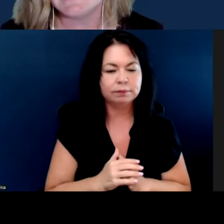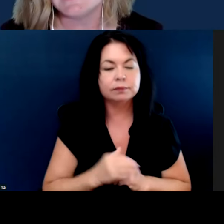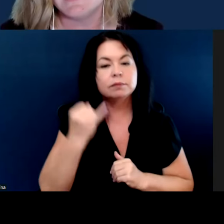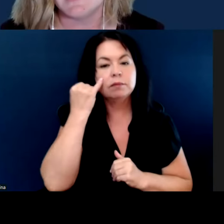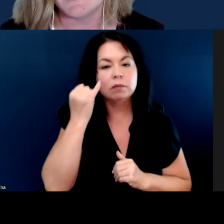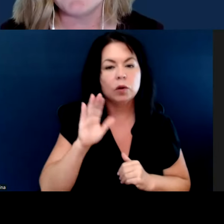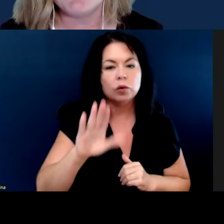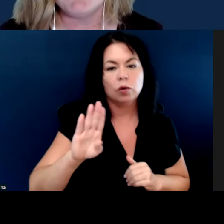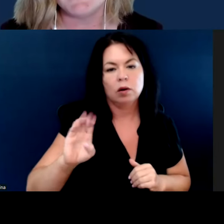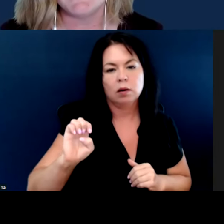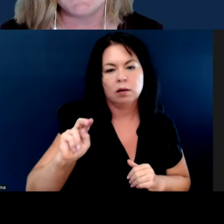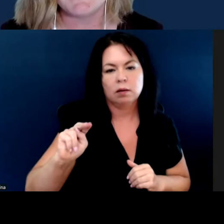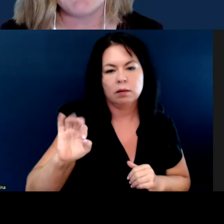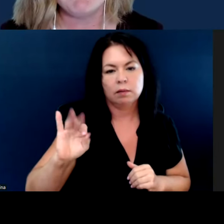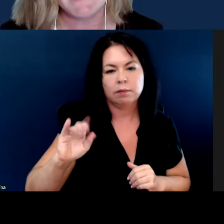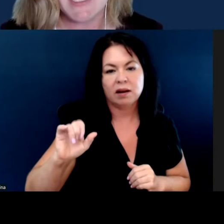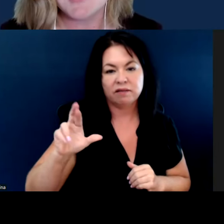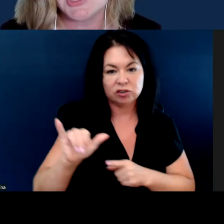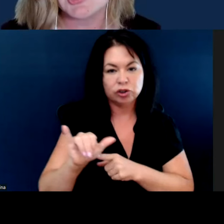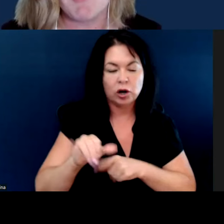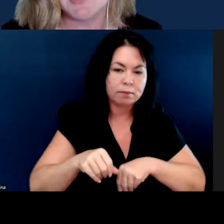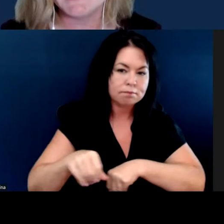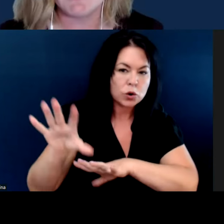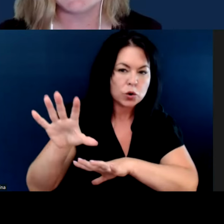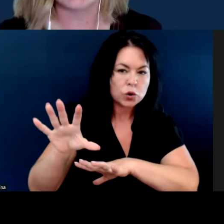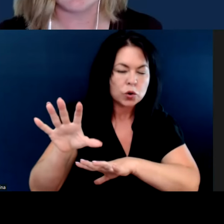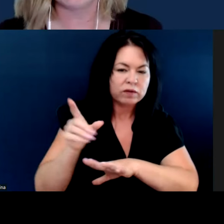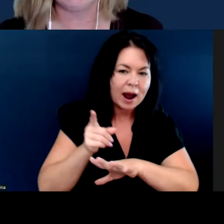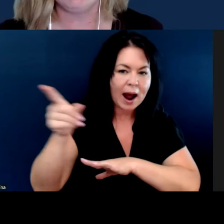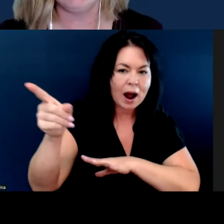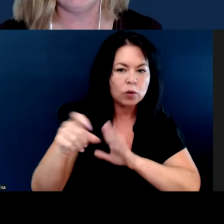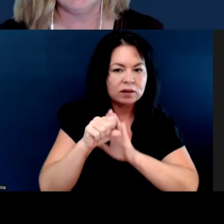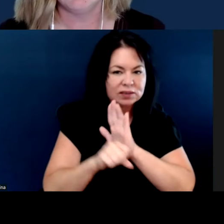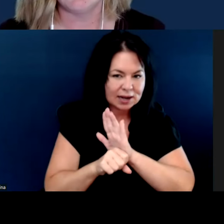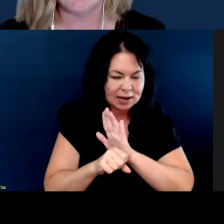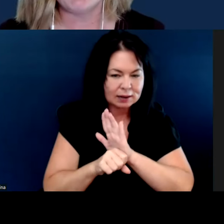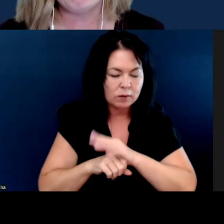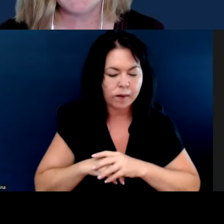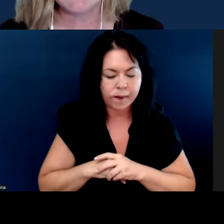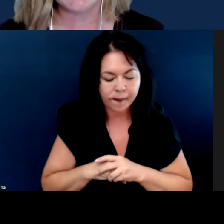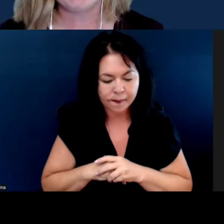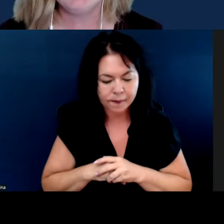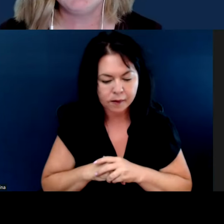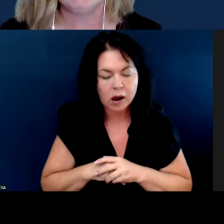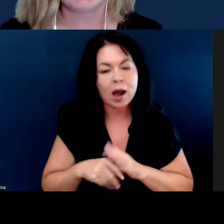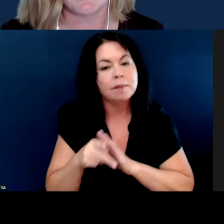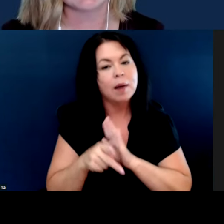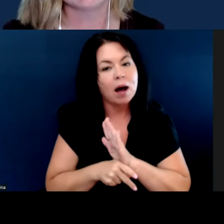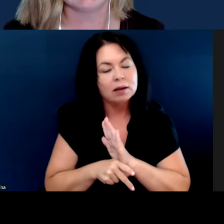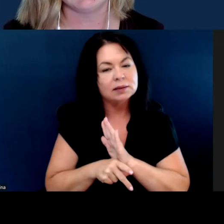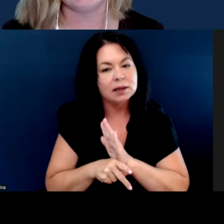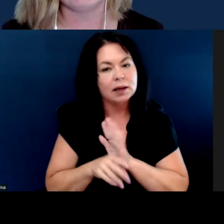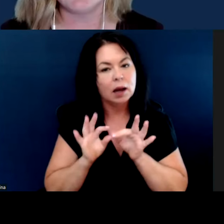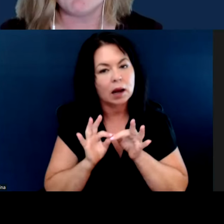state, they may not have to change their policy, right? Because it travels with you, but premium